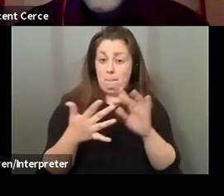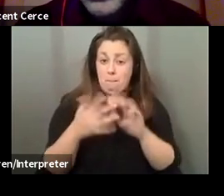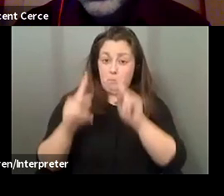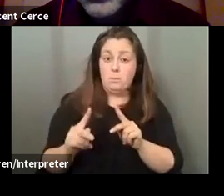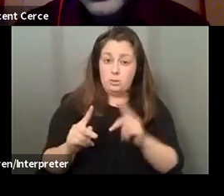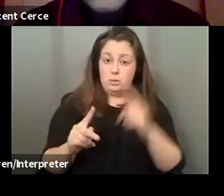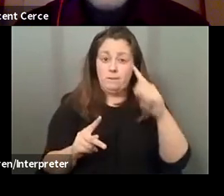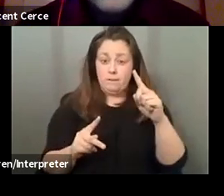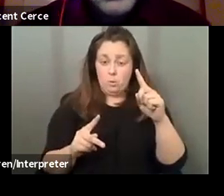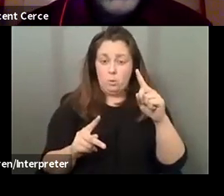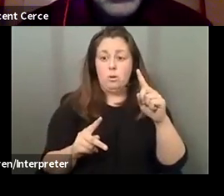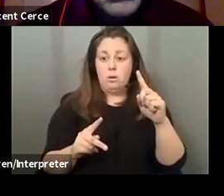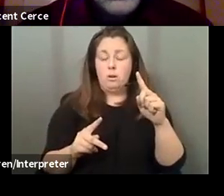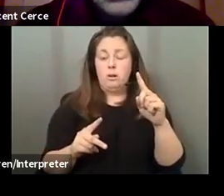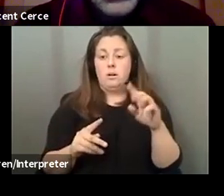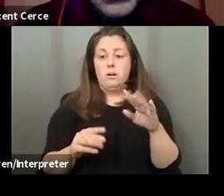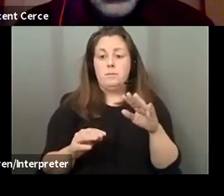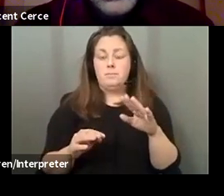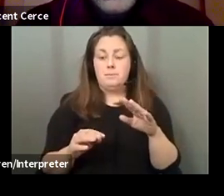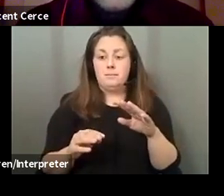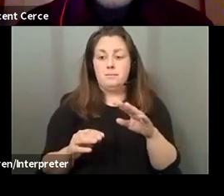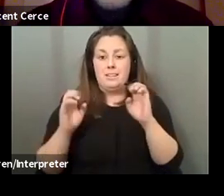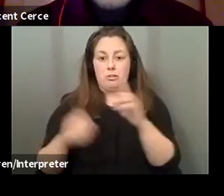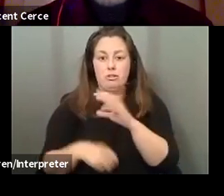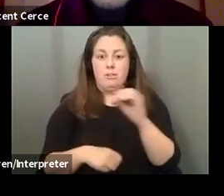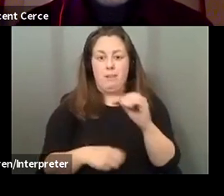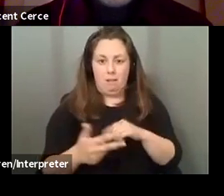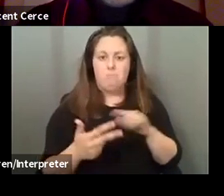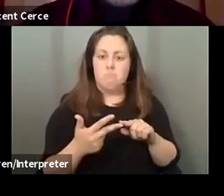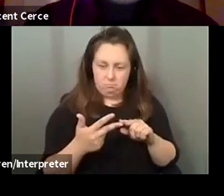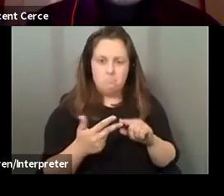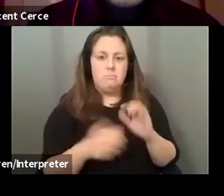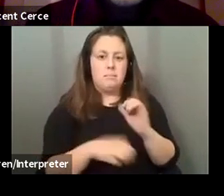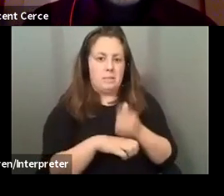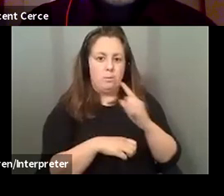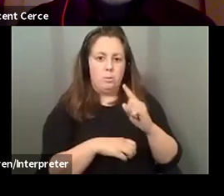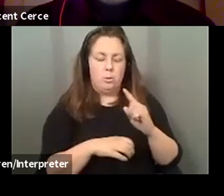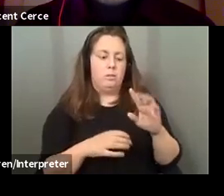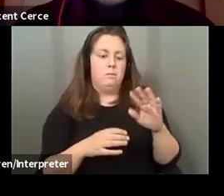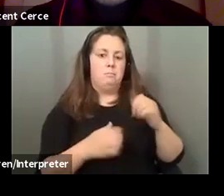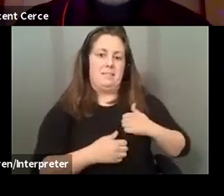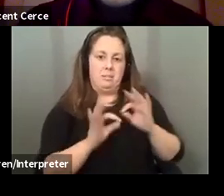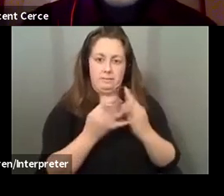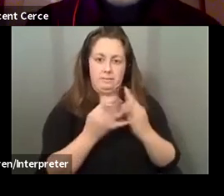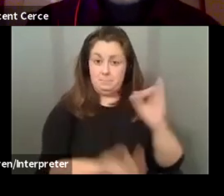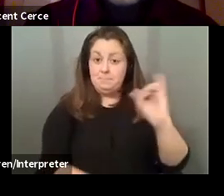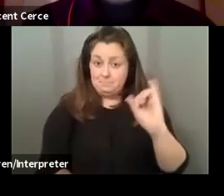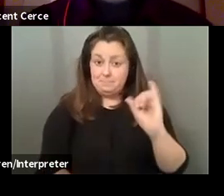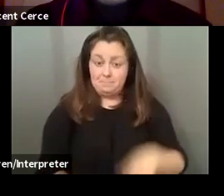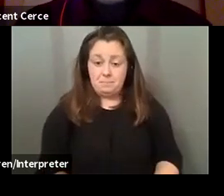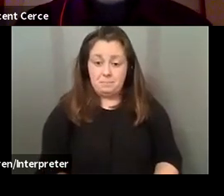a liaison for military families. The next part of that review is training. We need to make sure that